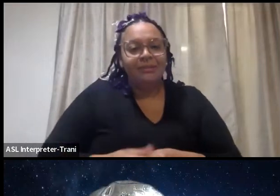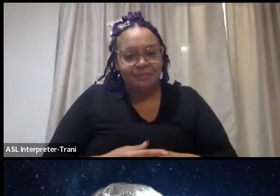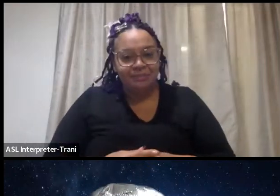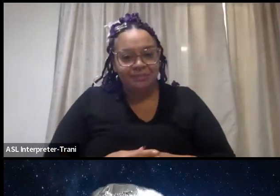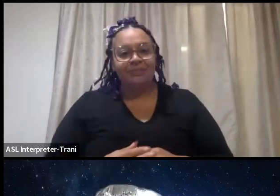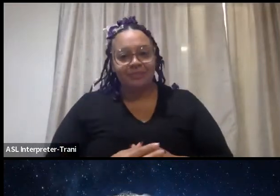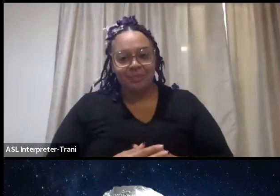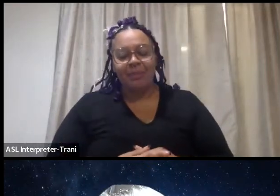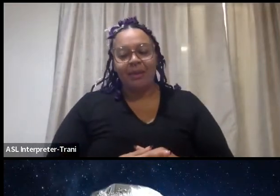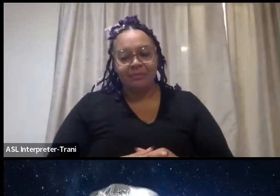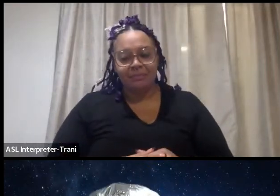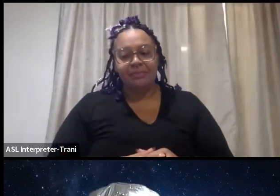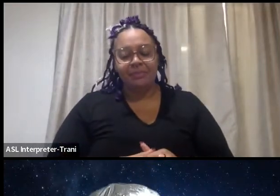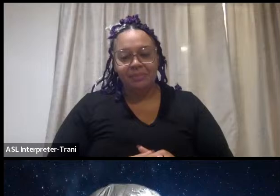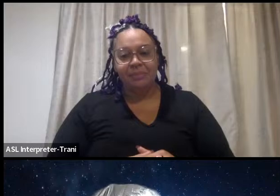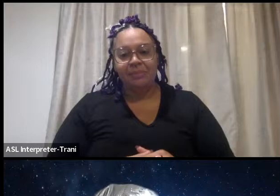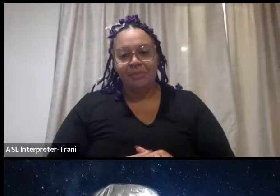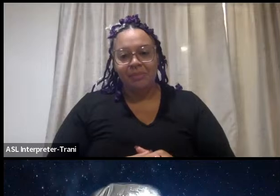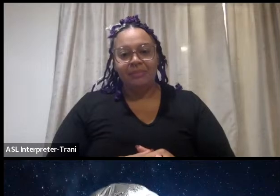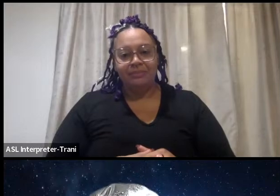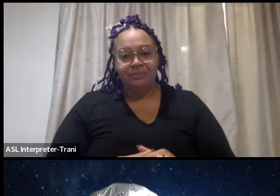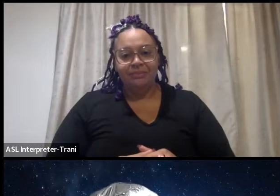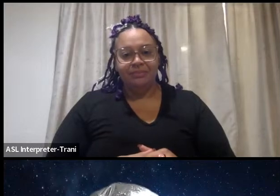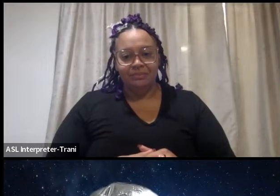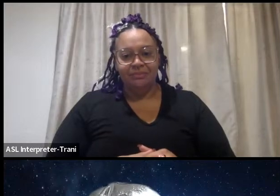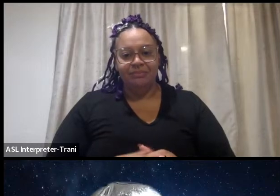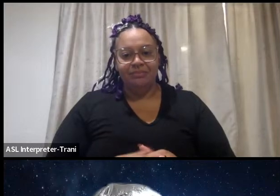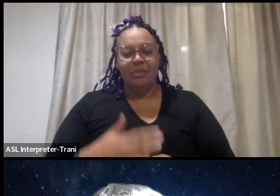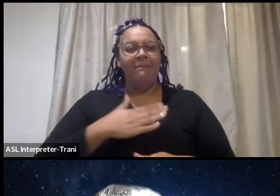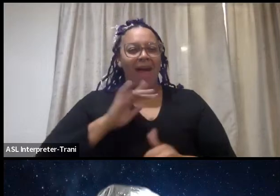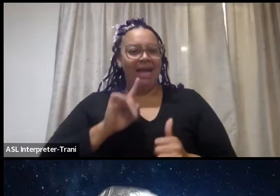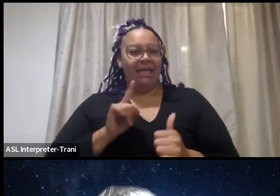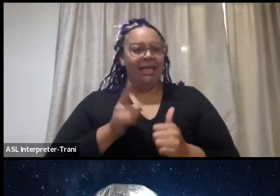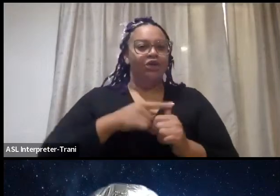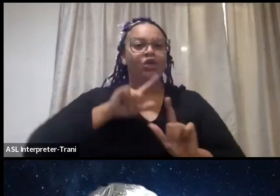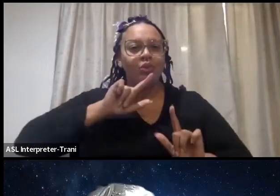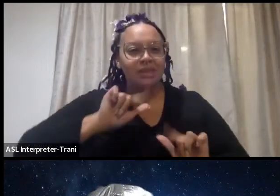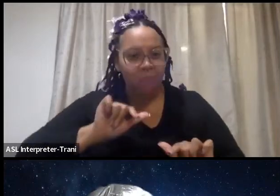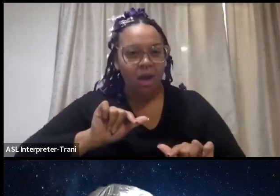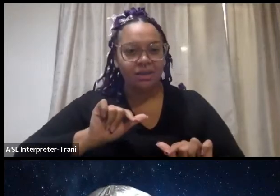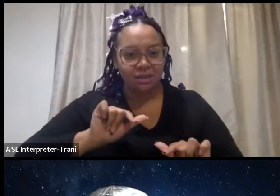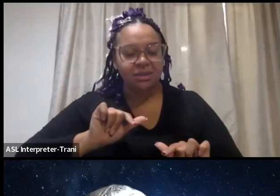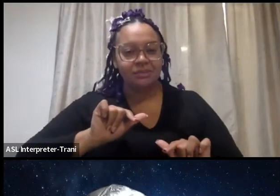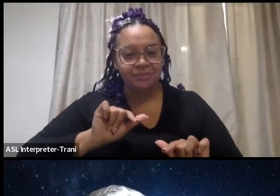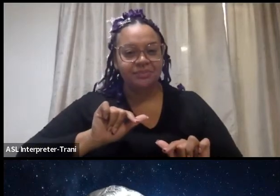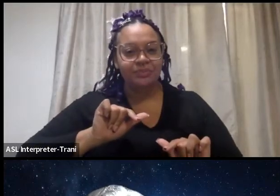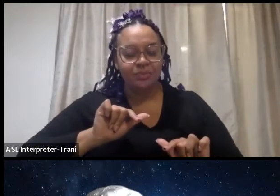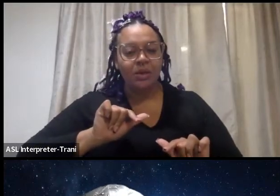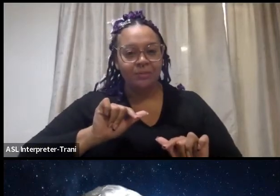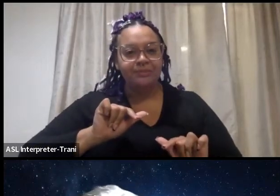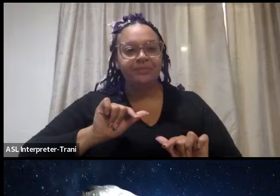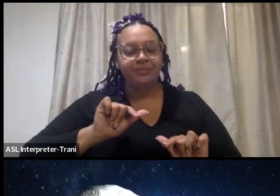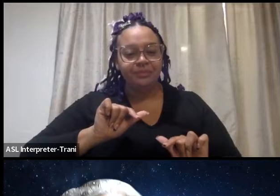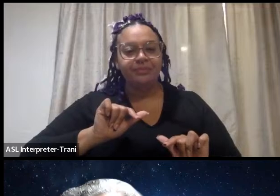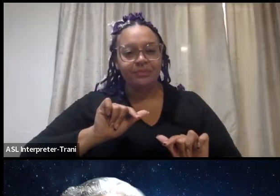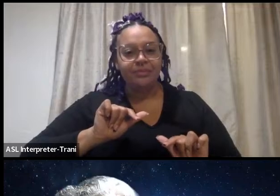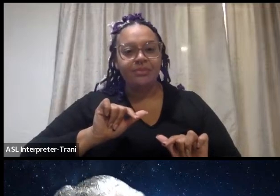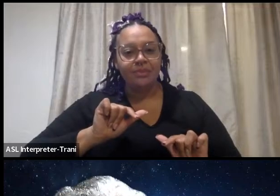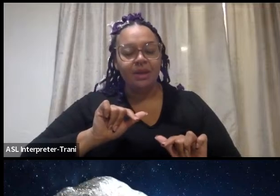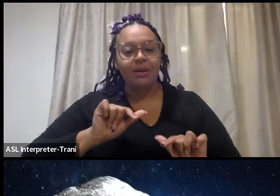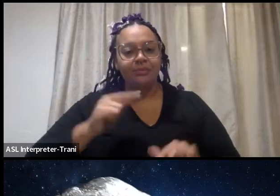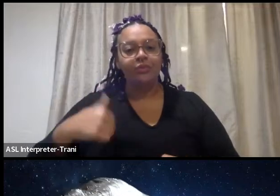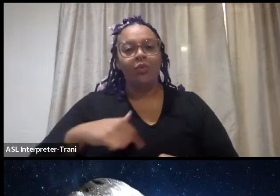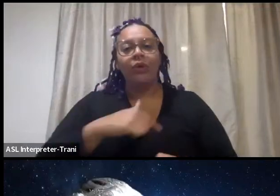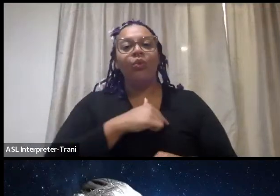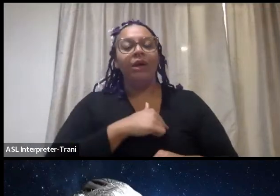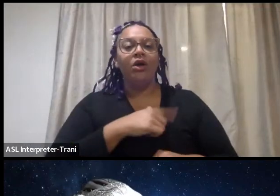I my initial response when we're going through all of these